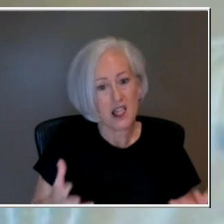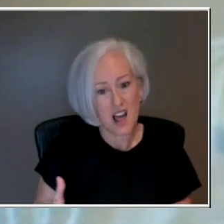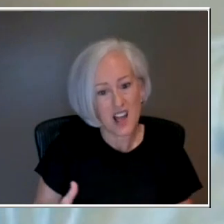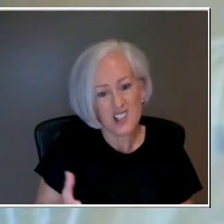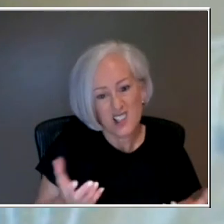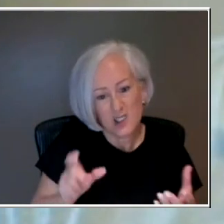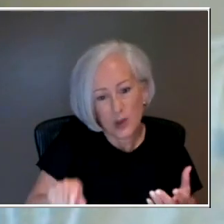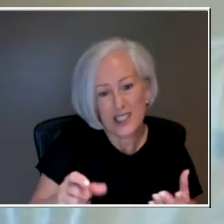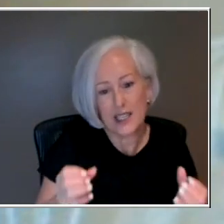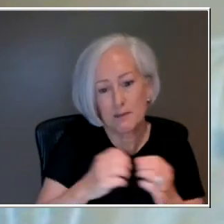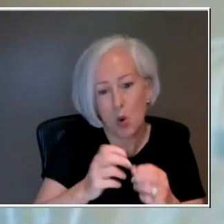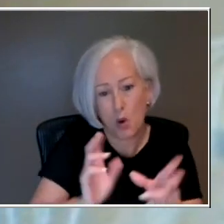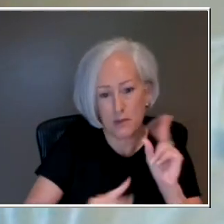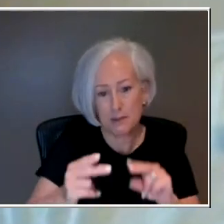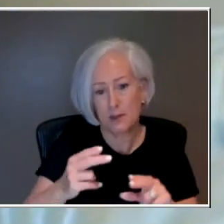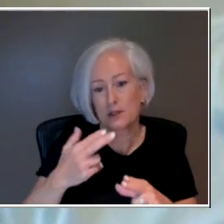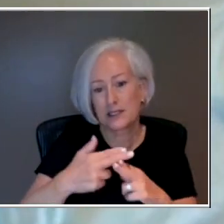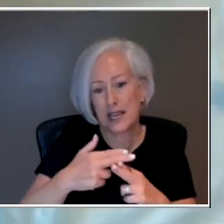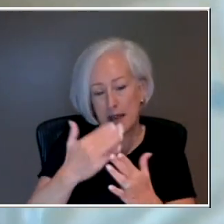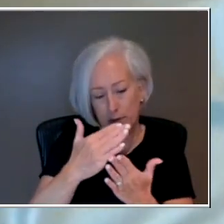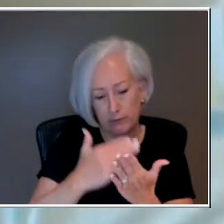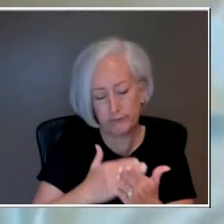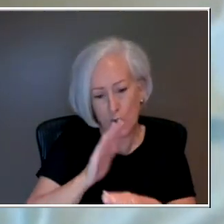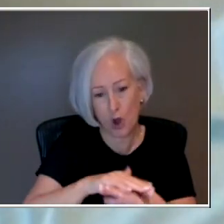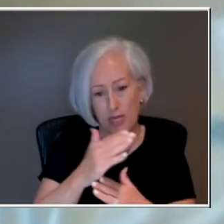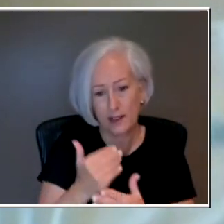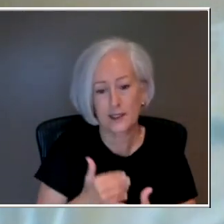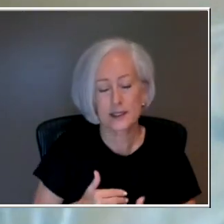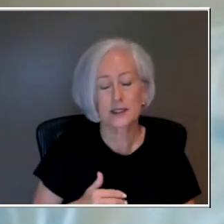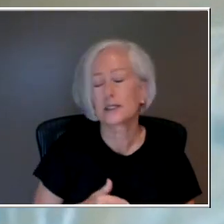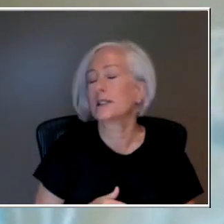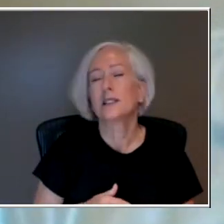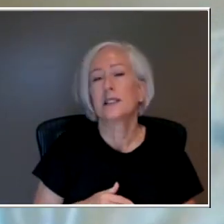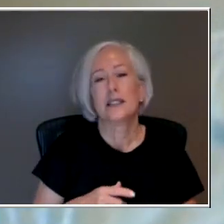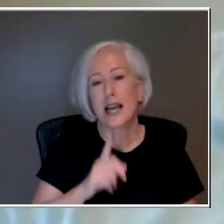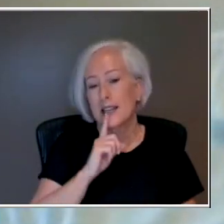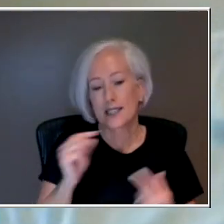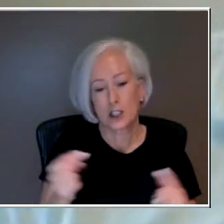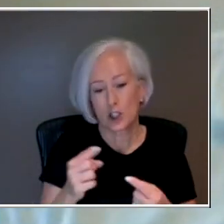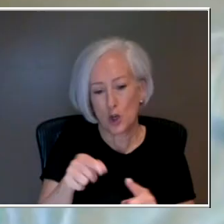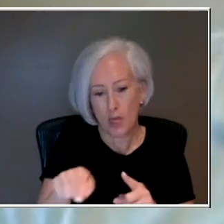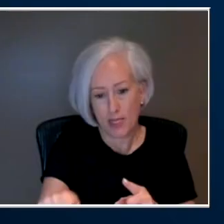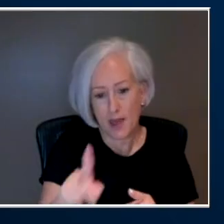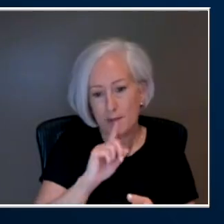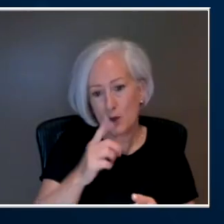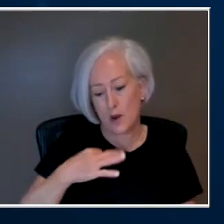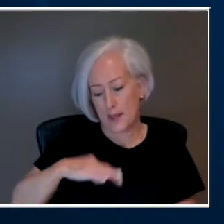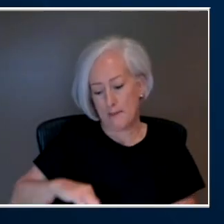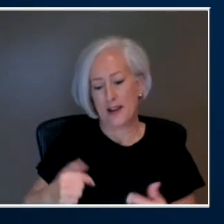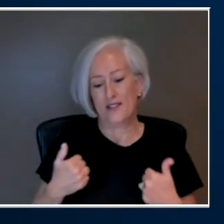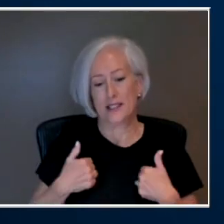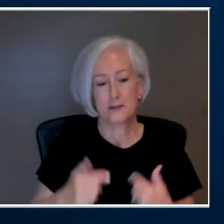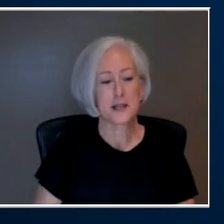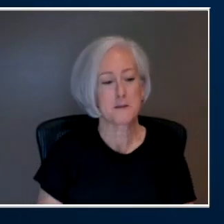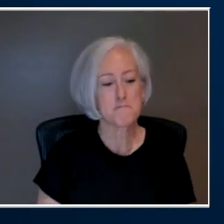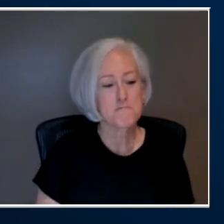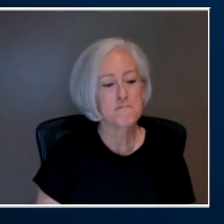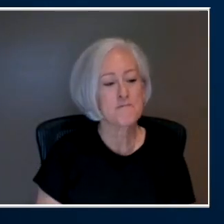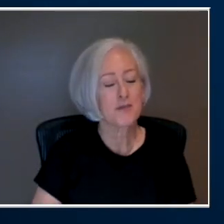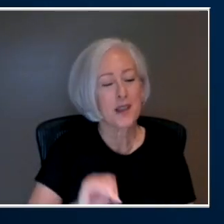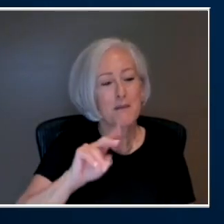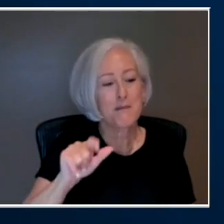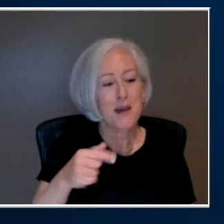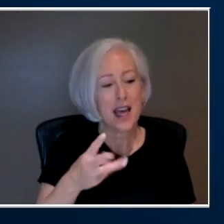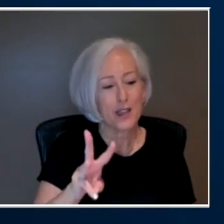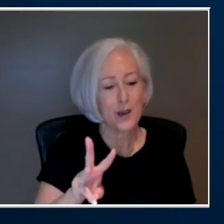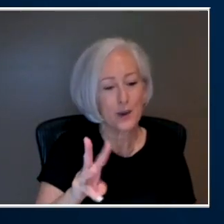thank goodness it doesn't hurt them that much. And it's such a benefit to someone like me. Matthew, you are sitting next to your